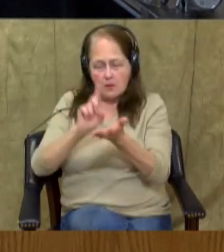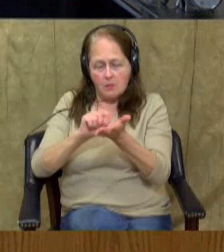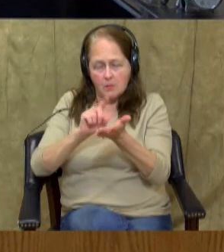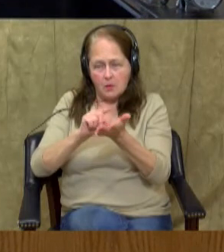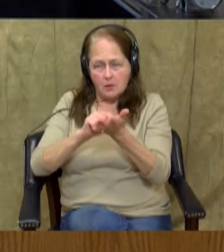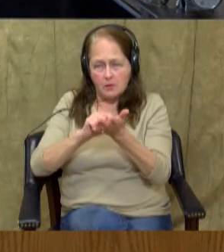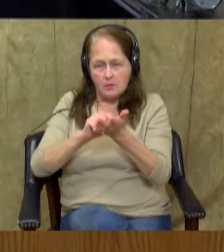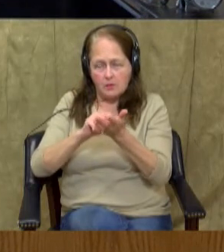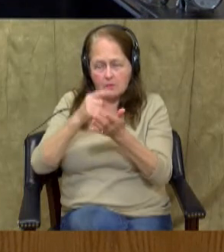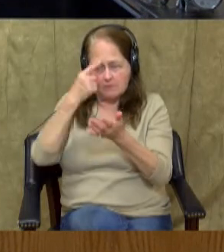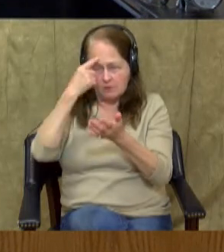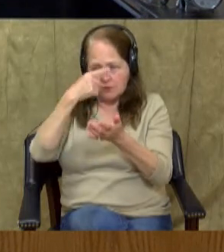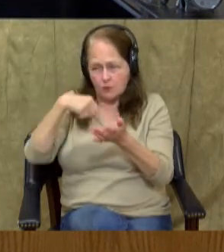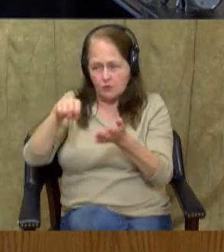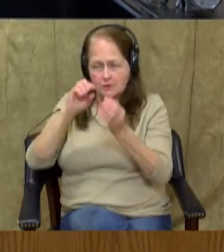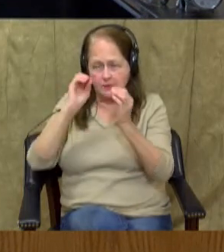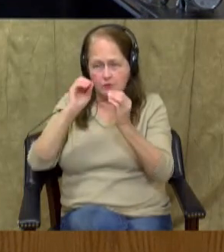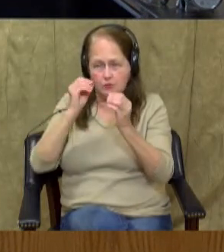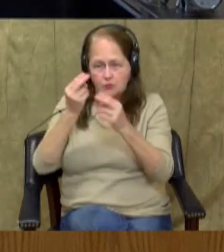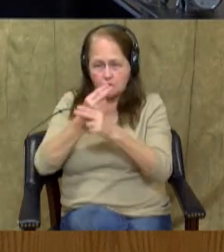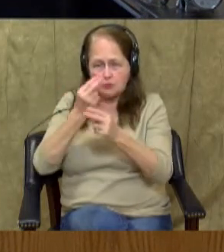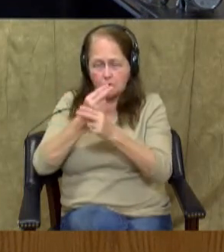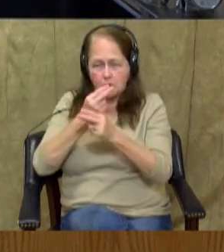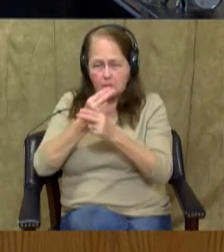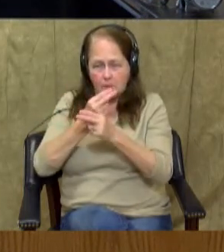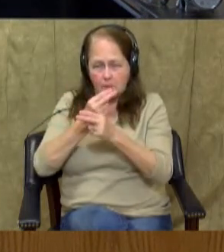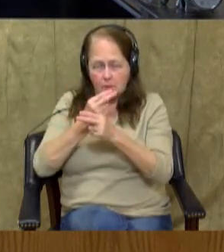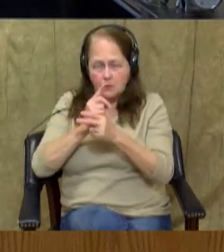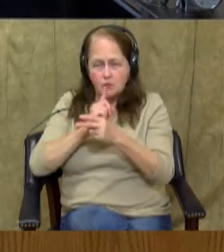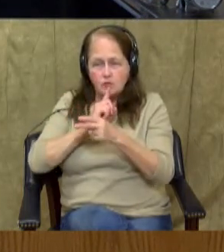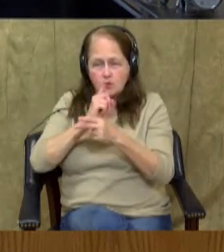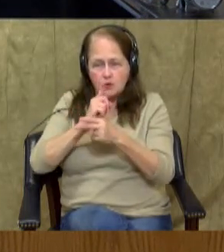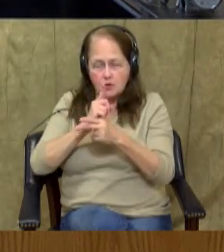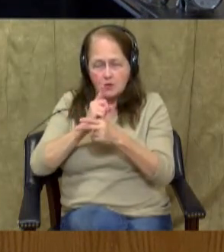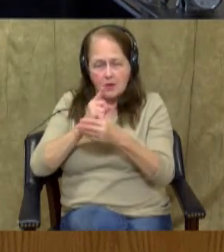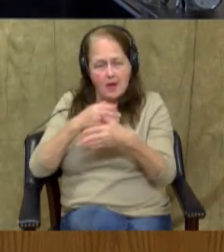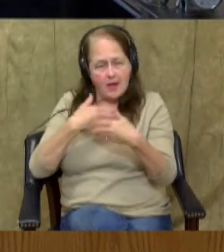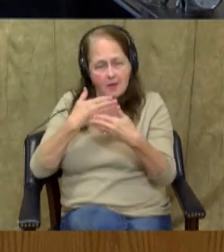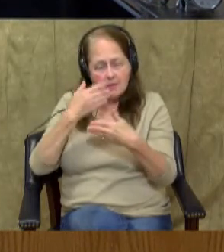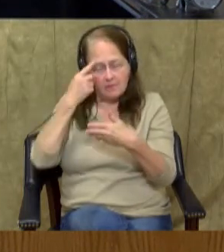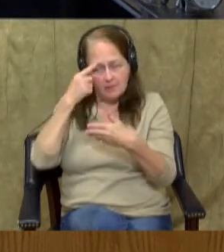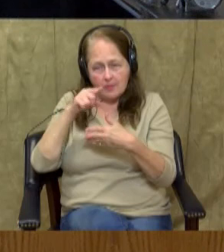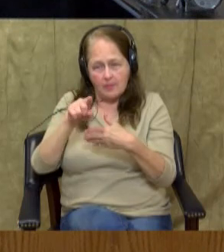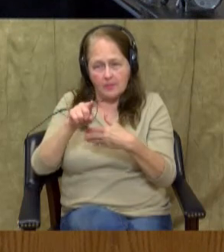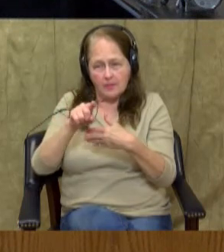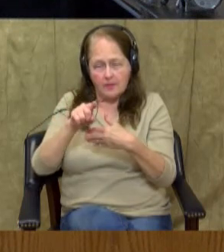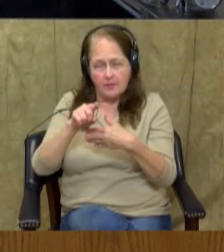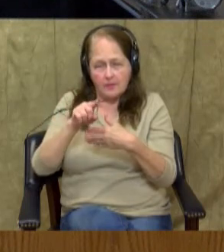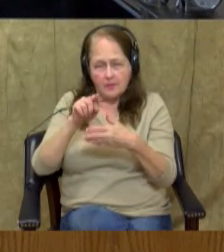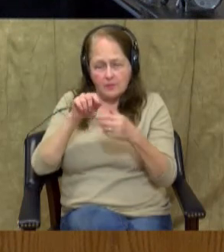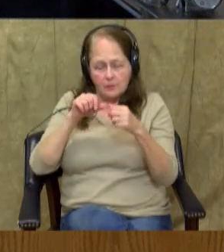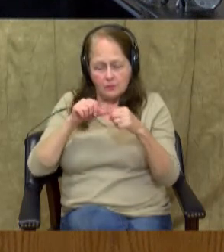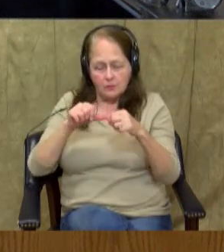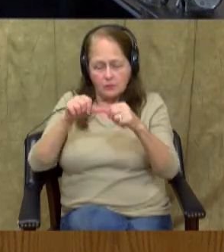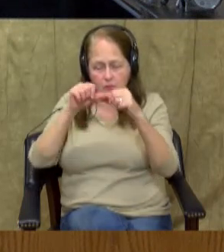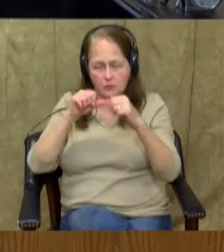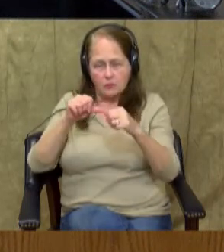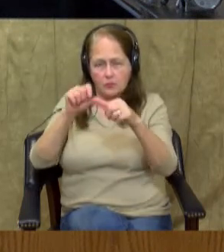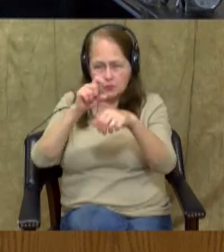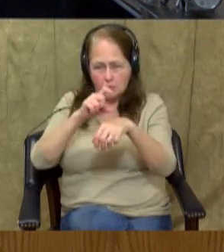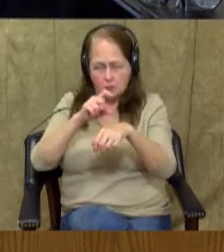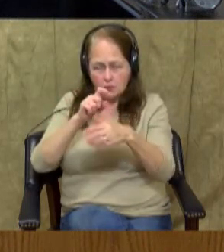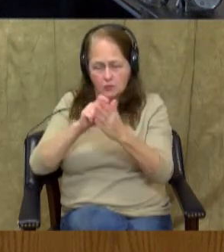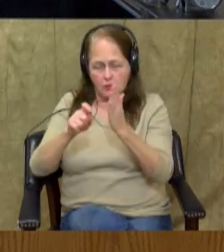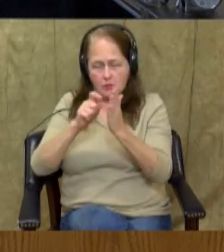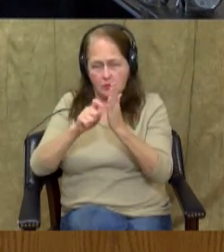awesome resources for teachers to use. So I really appreciate them, and ask Paige Keeley to continue writing fantastic stuff